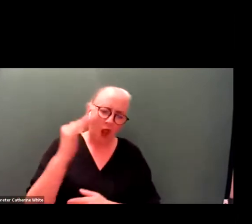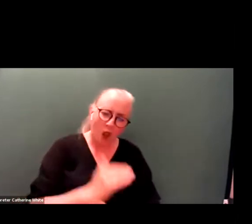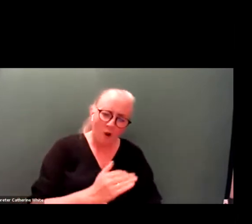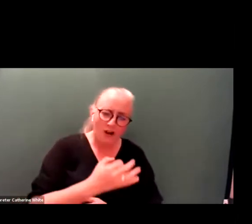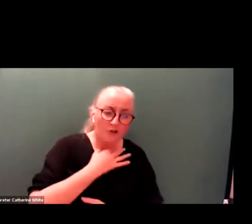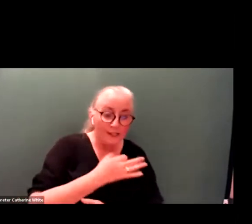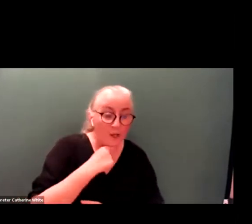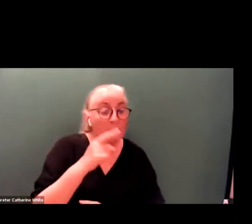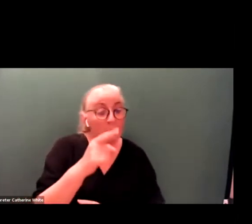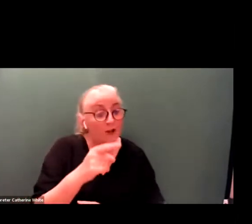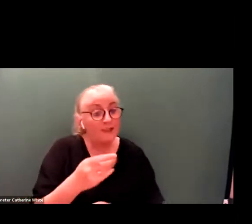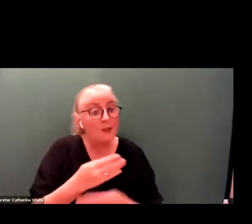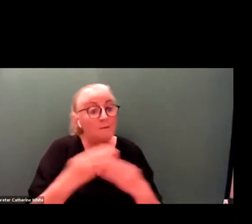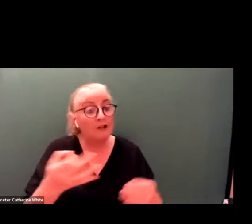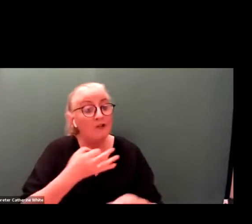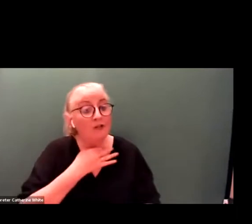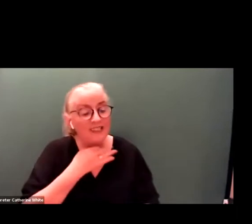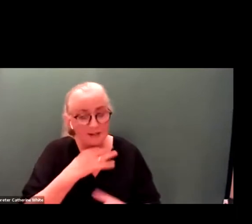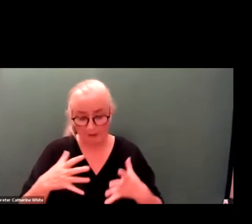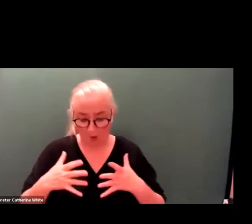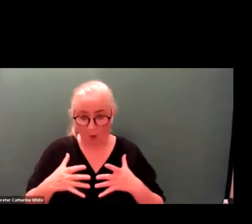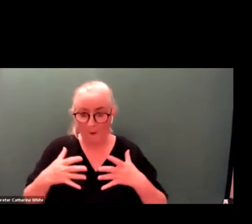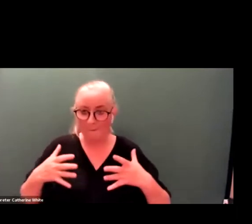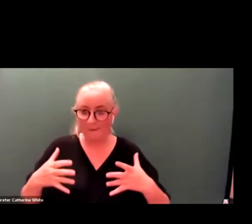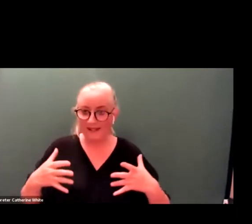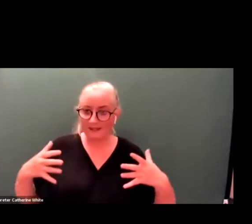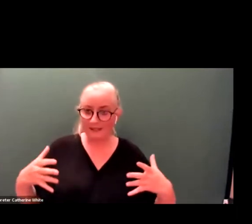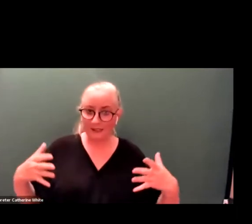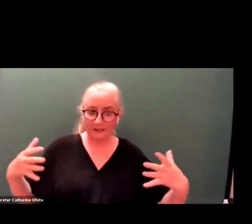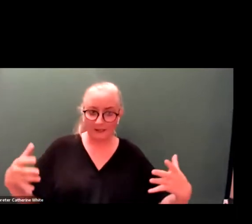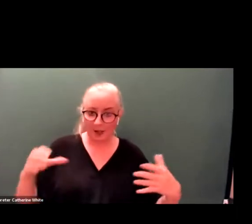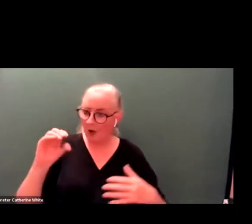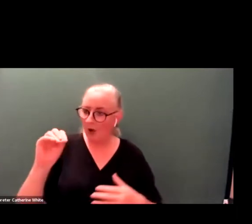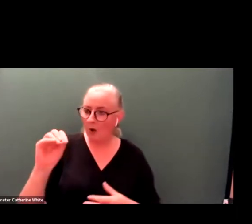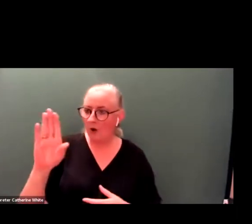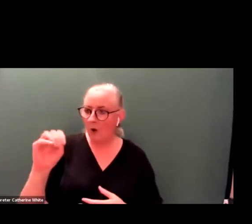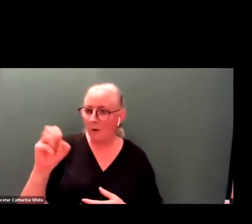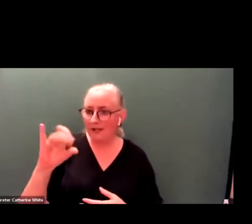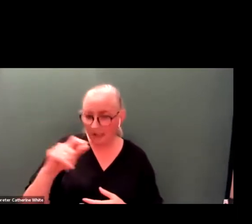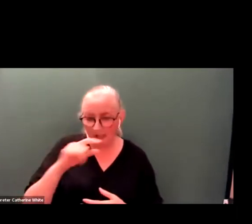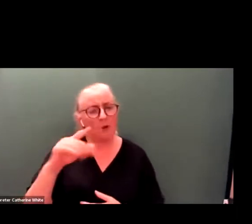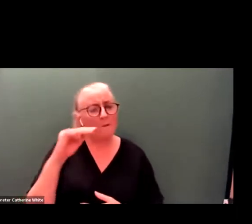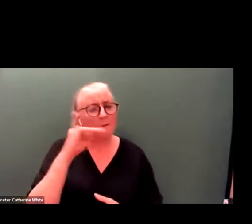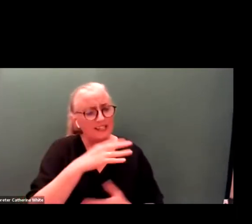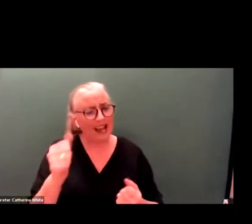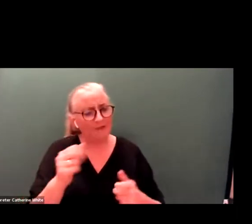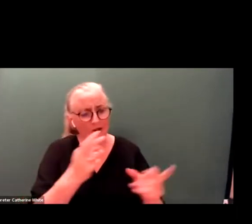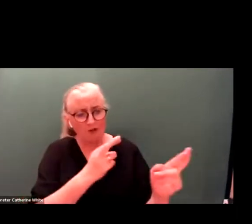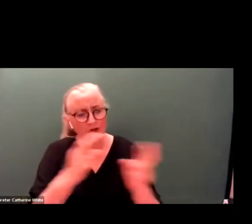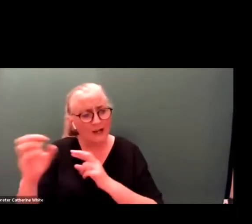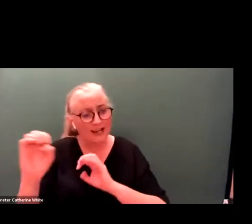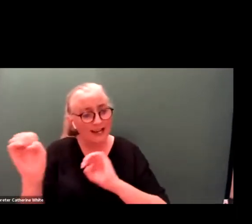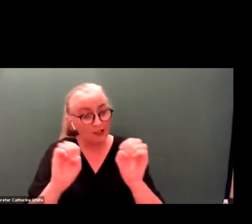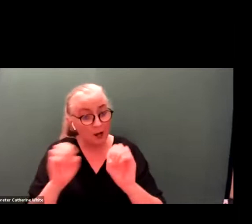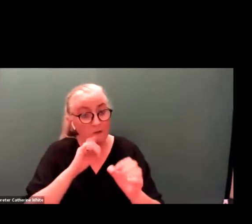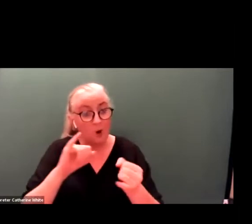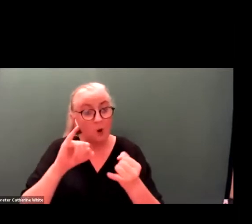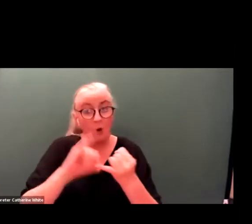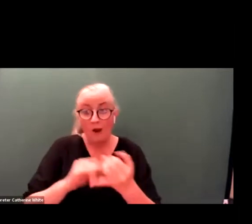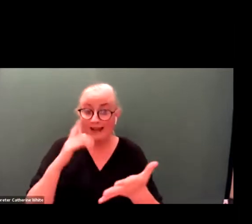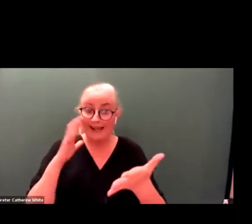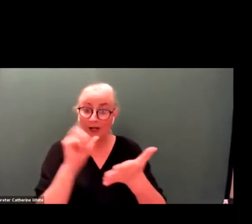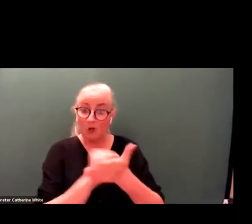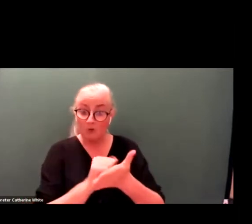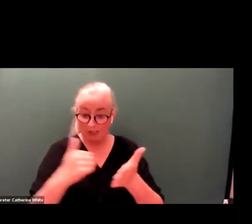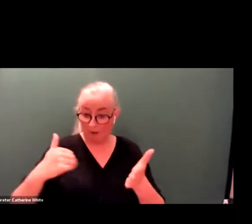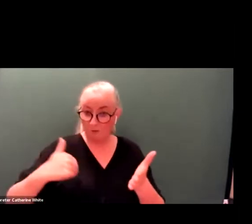for all women really is obesity, and the biggest reducer of risk is regular exercise. The good news is that women who are diagnosed with breast